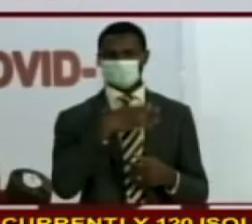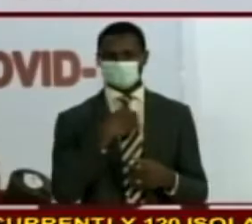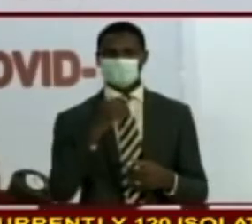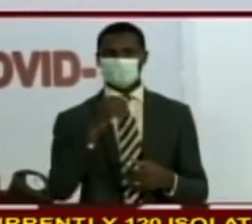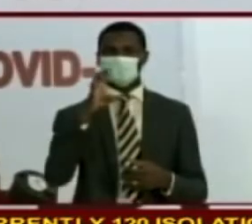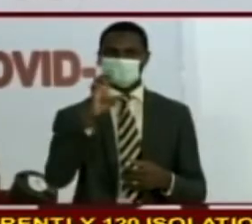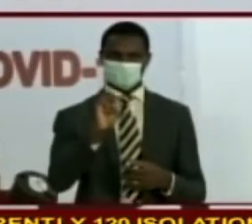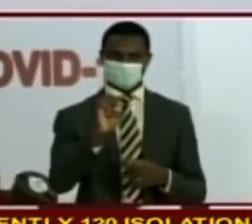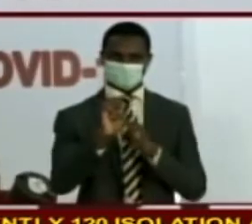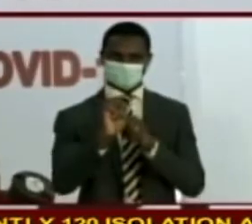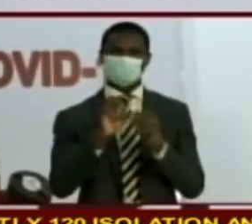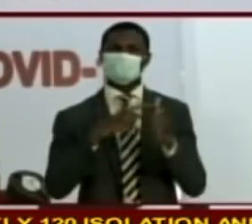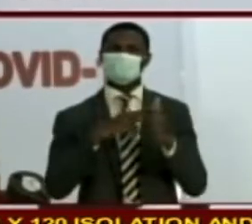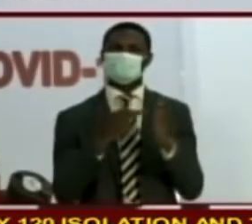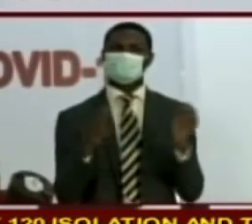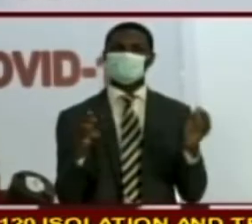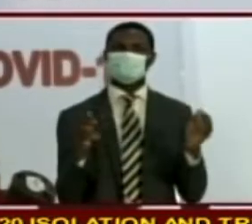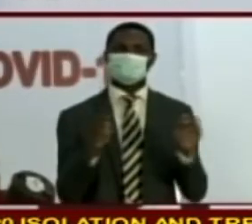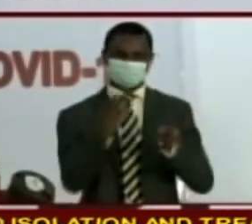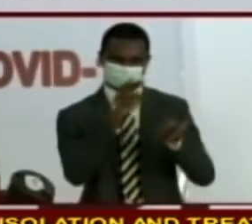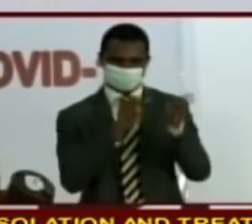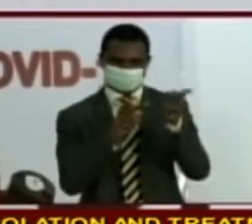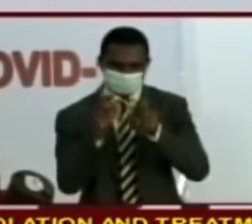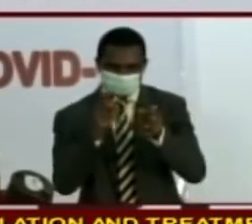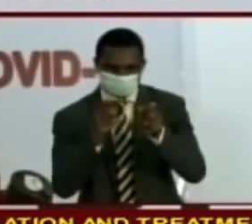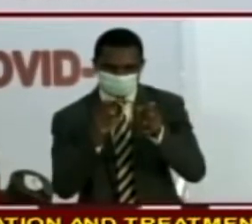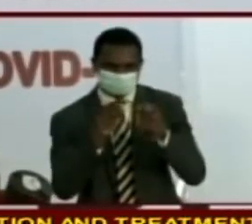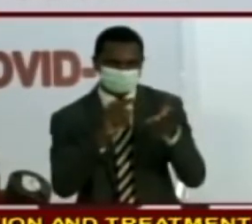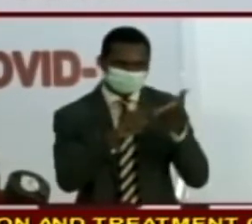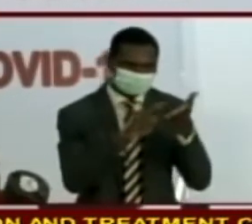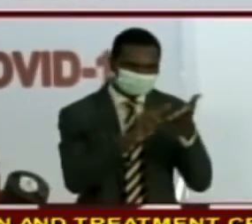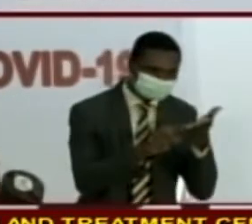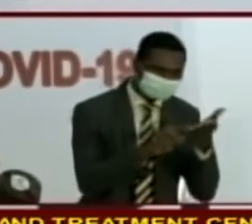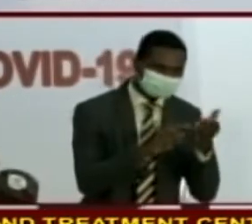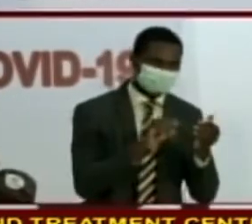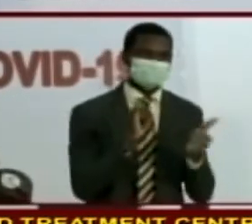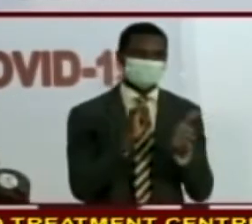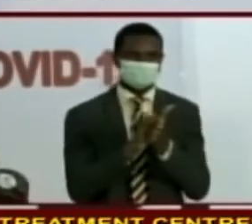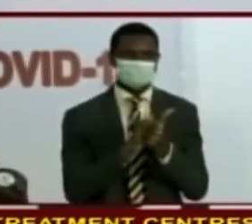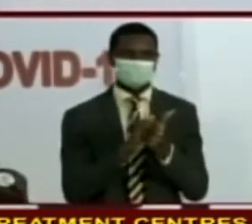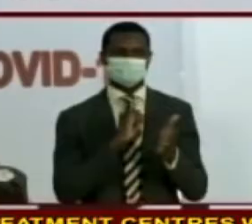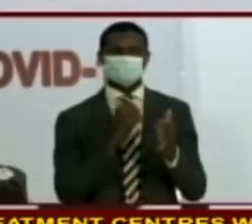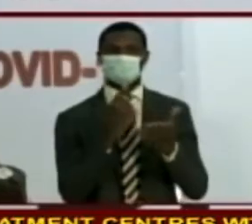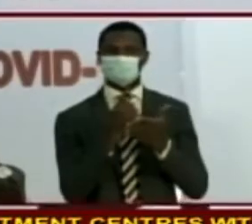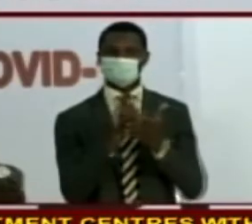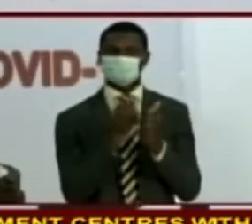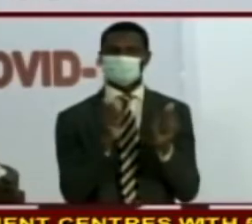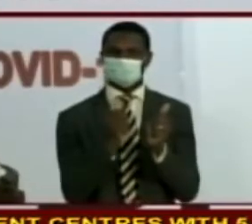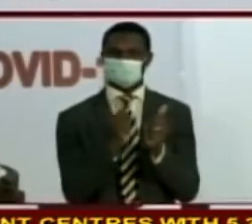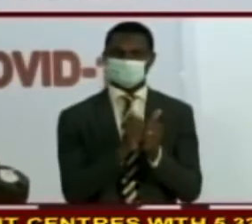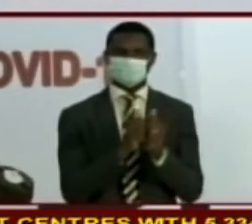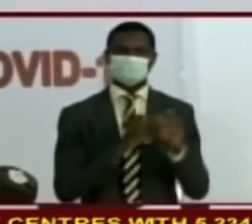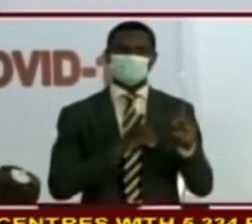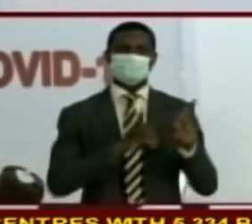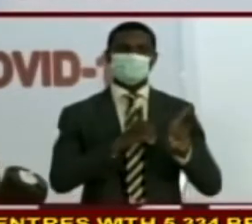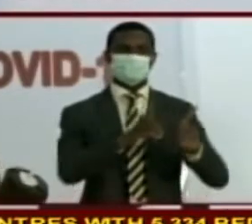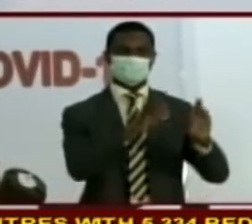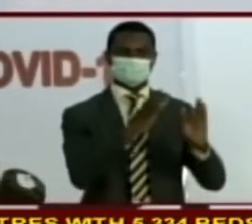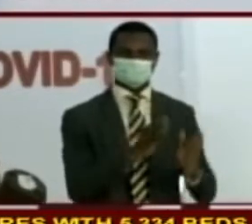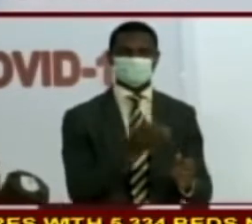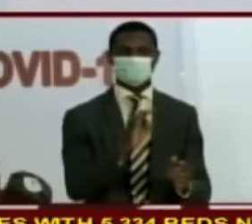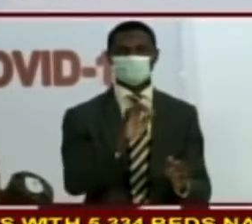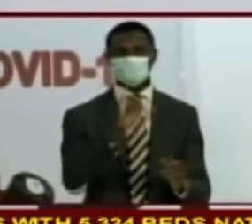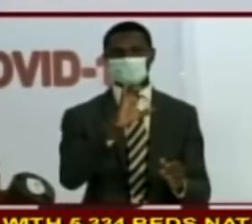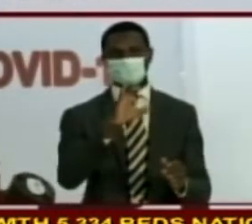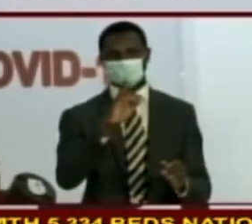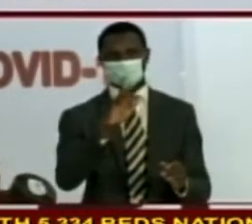evaluation component. And I did refer to the ICT director and the director of basic education. All of them are working